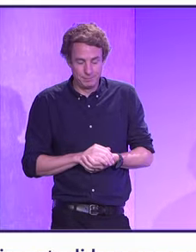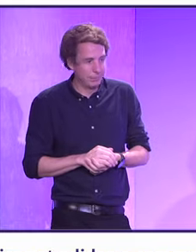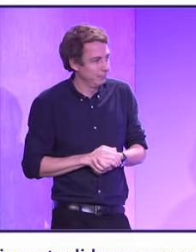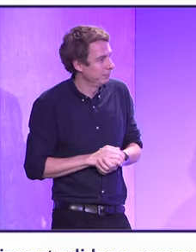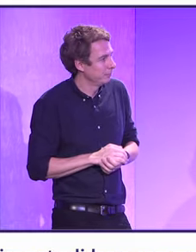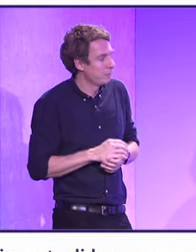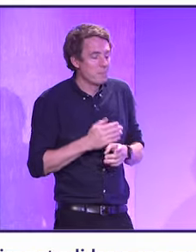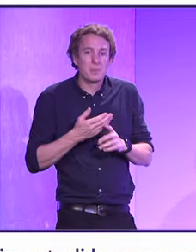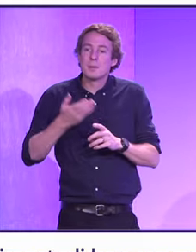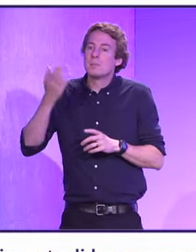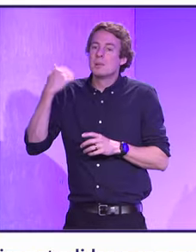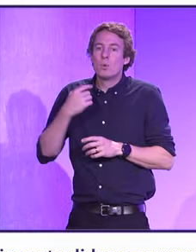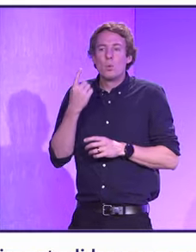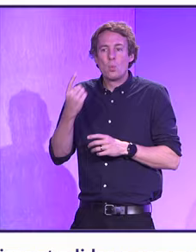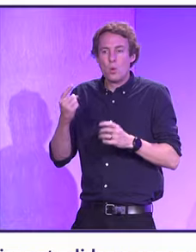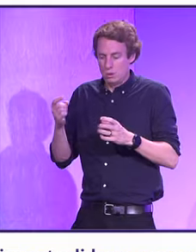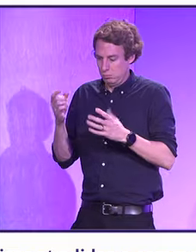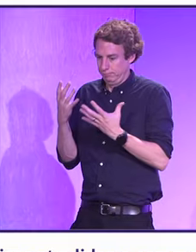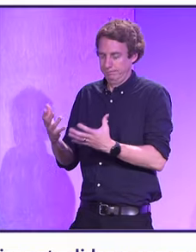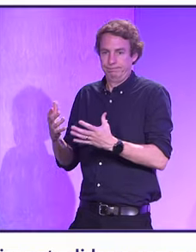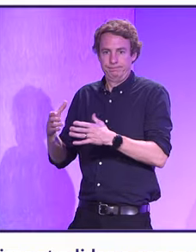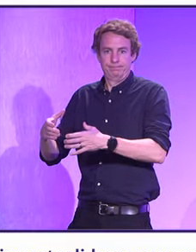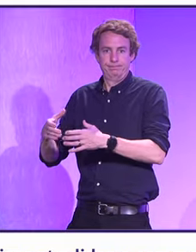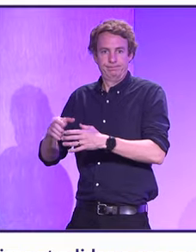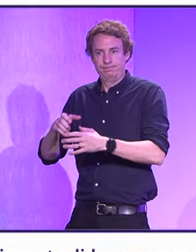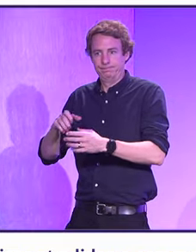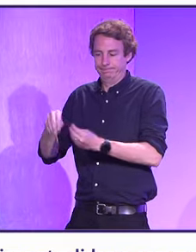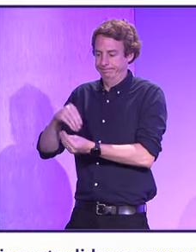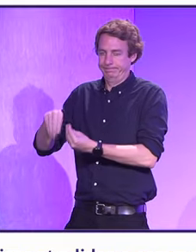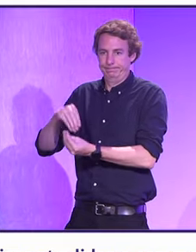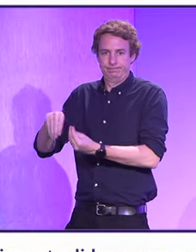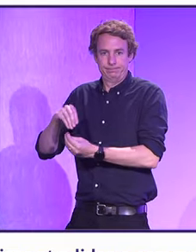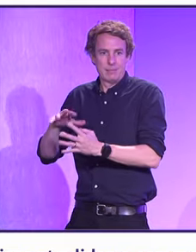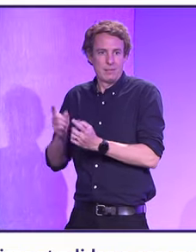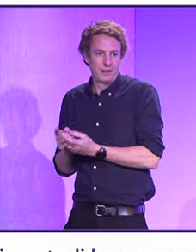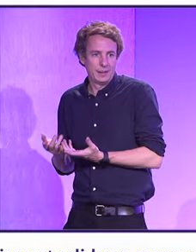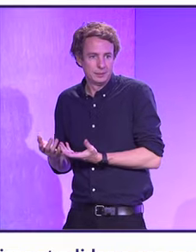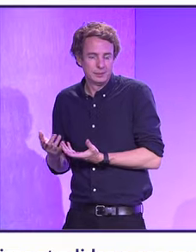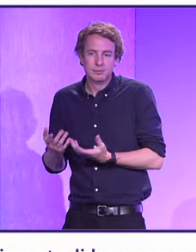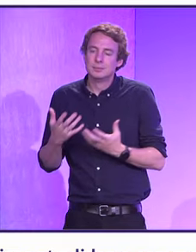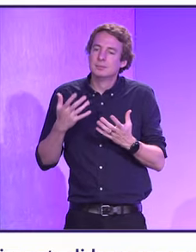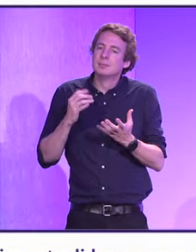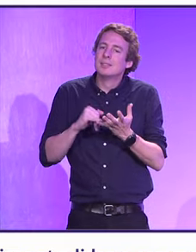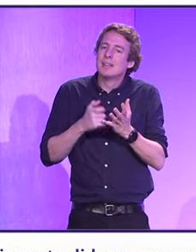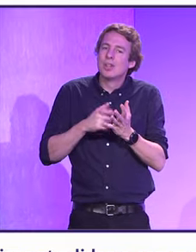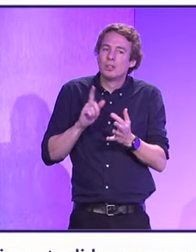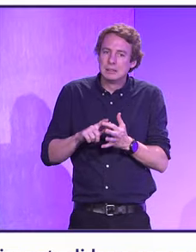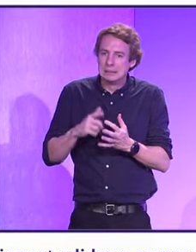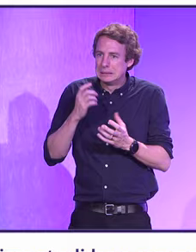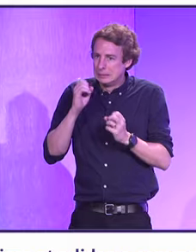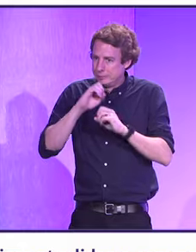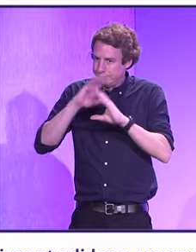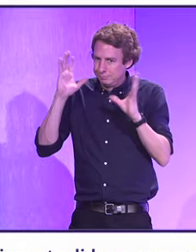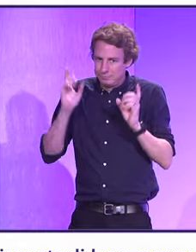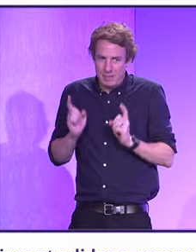before we had one monolithic, so one big service that we need to troubleshoot if we talk about SRE, and now if